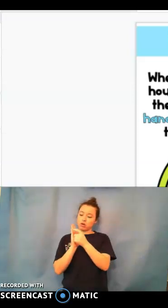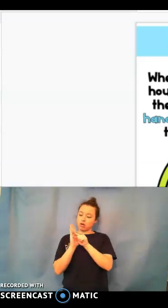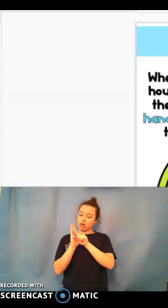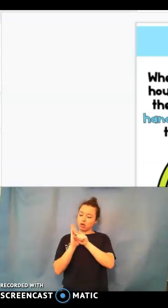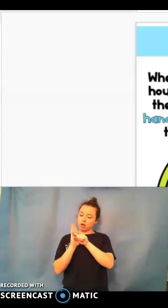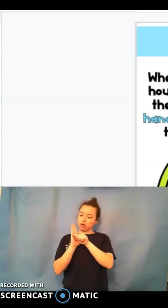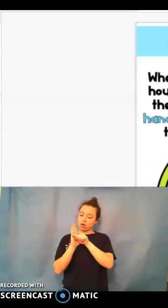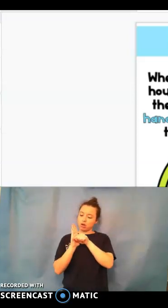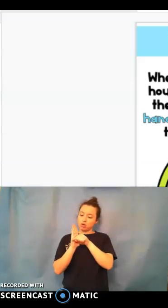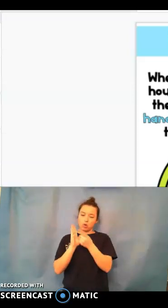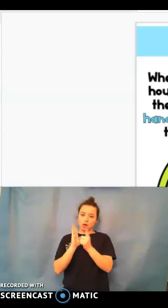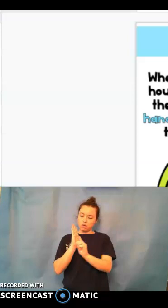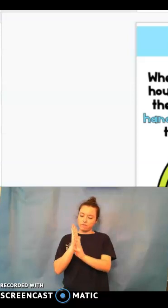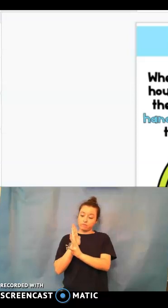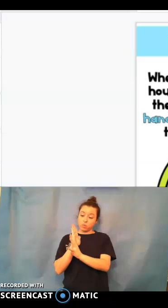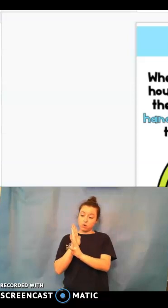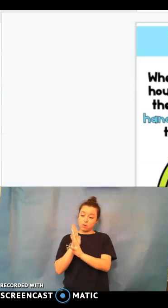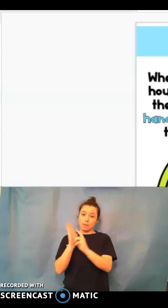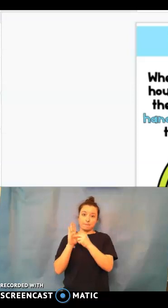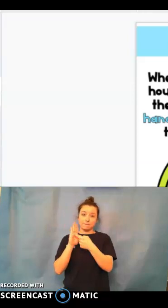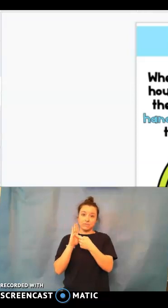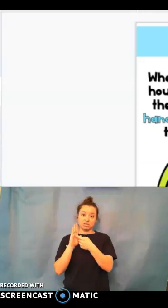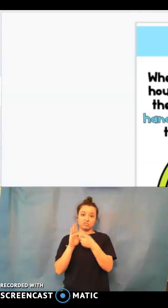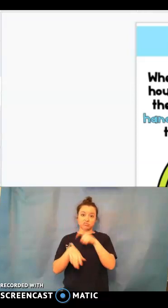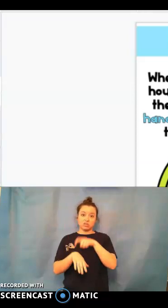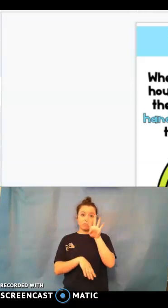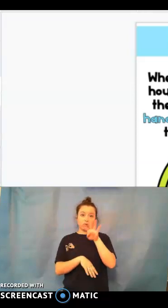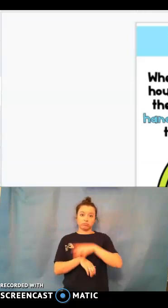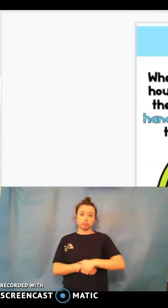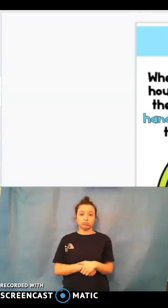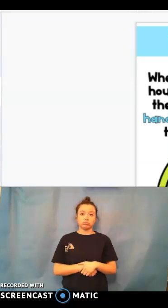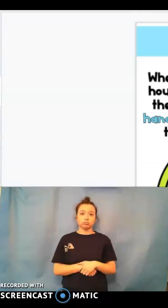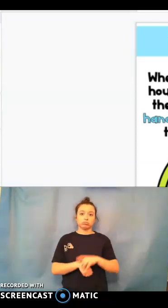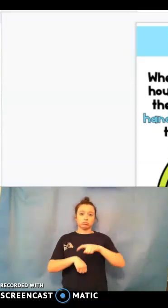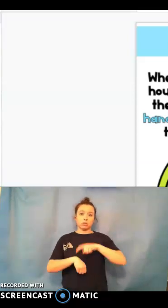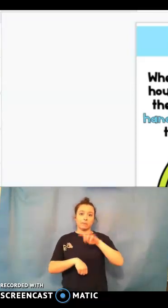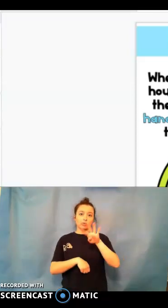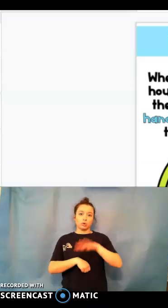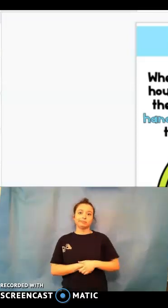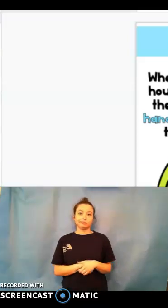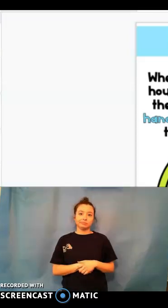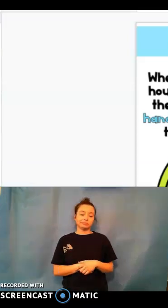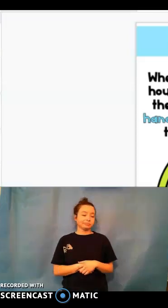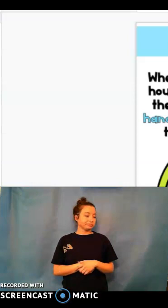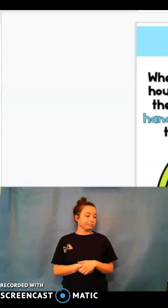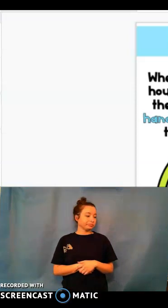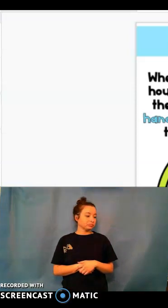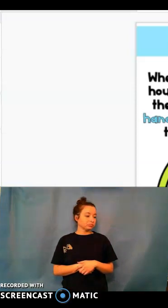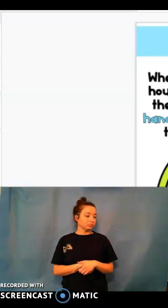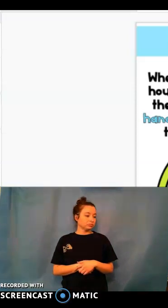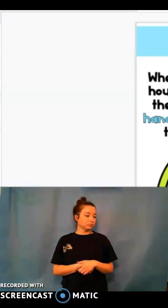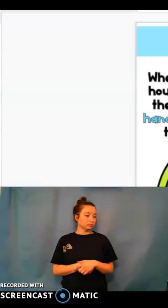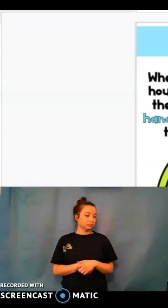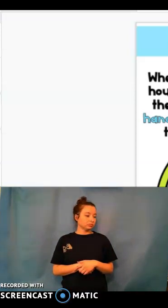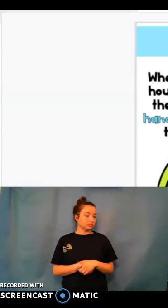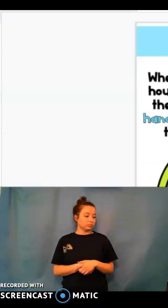at the 4, so it's 4 o'clock. So we can change it to 4 o'clock. So